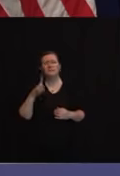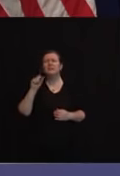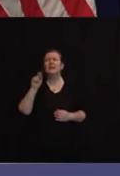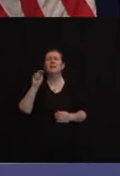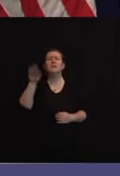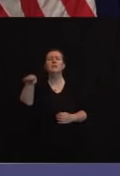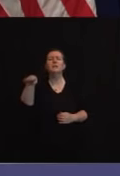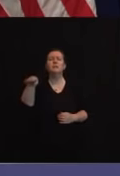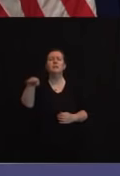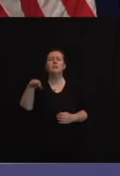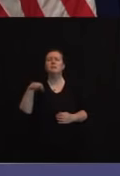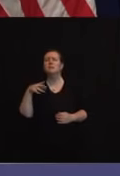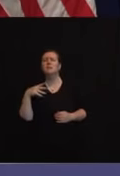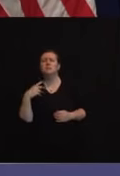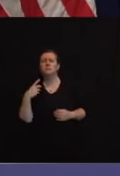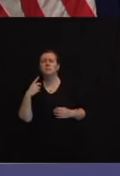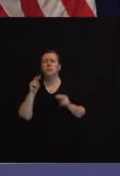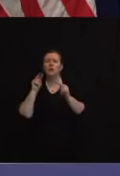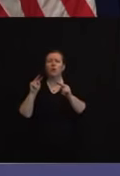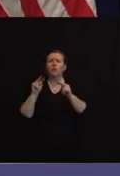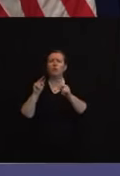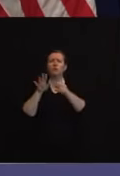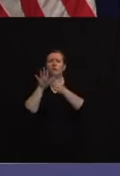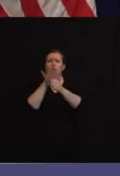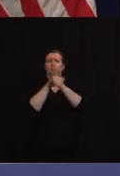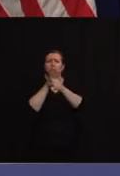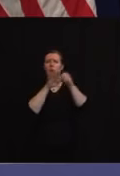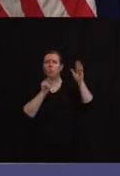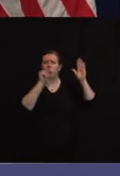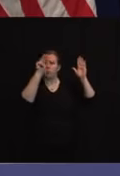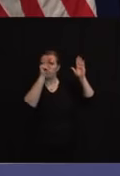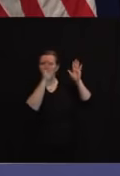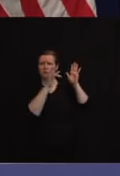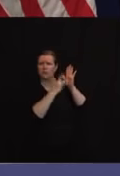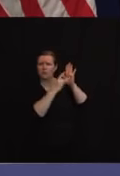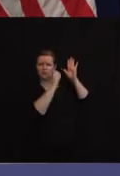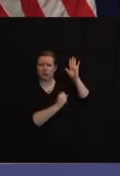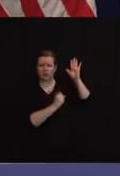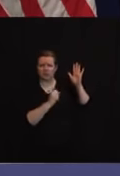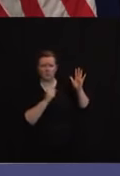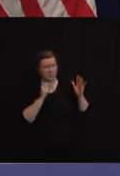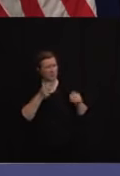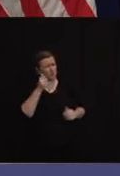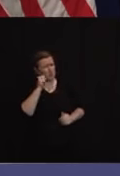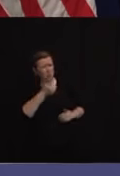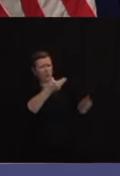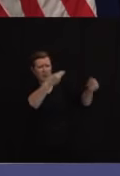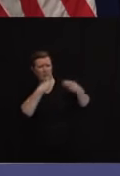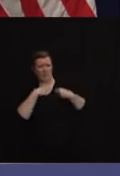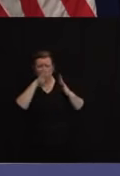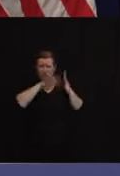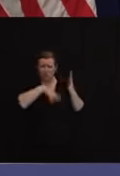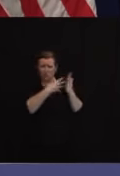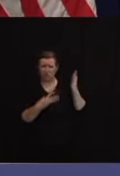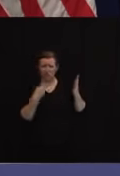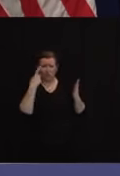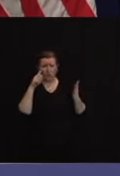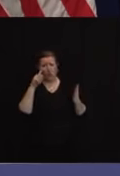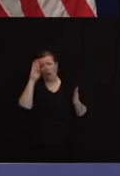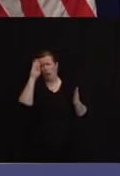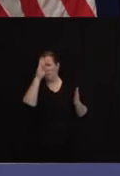occasionally doing the regional charts, hospitalization charts. Can we try to work one of those in tomorrow? The north, central,